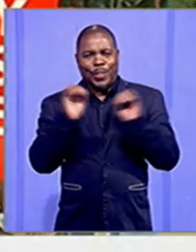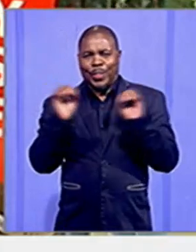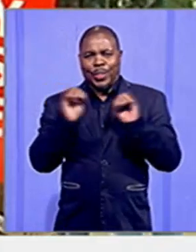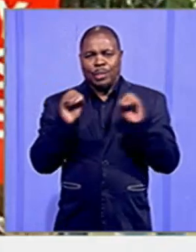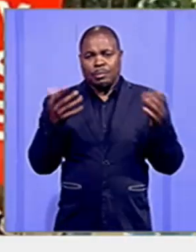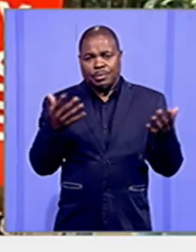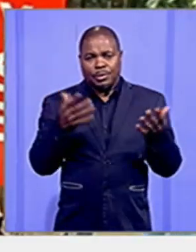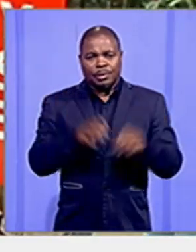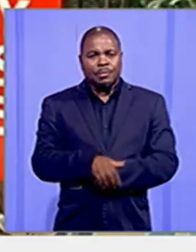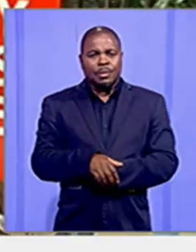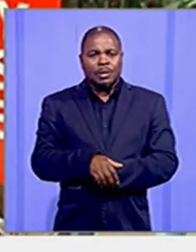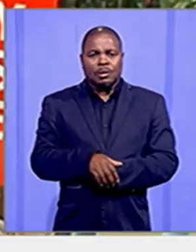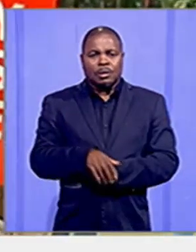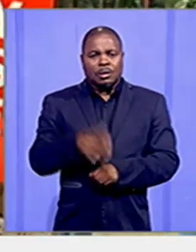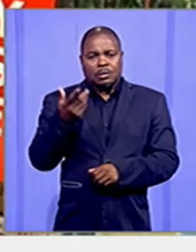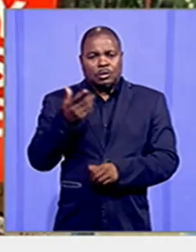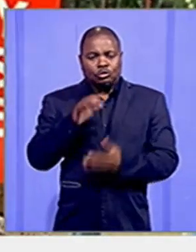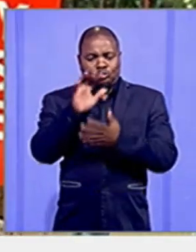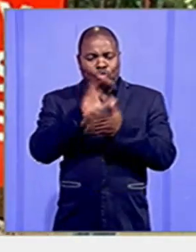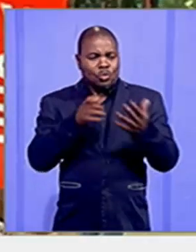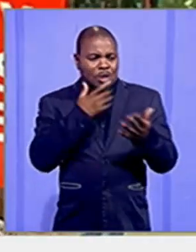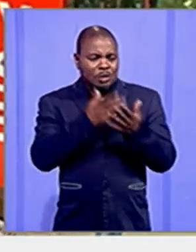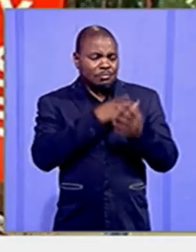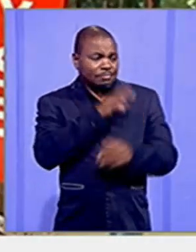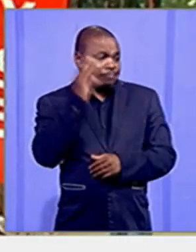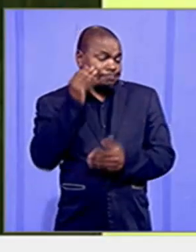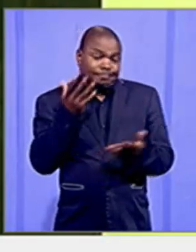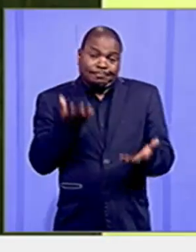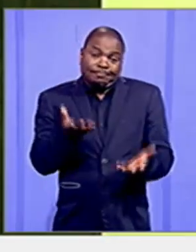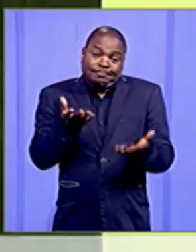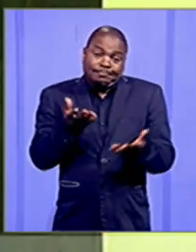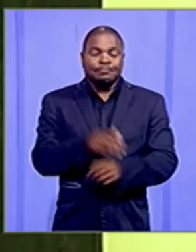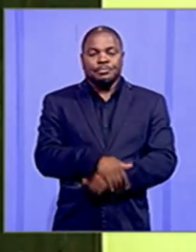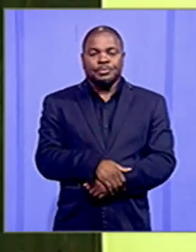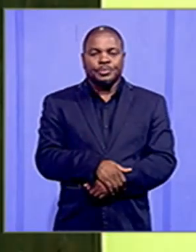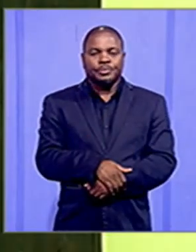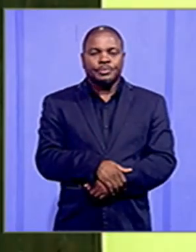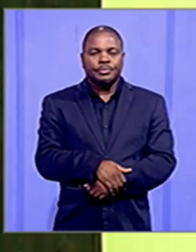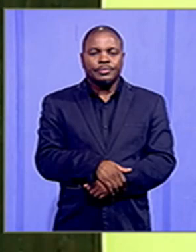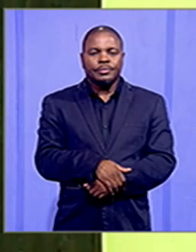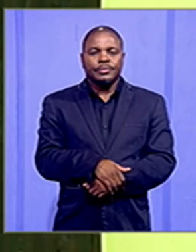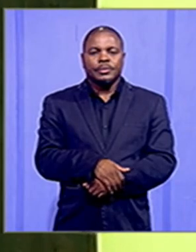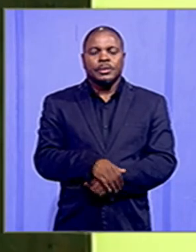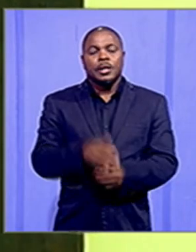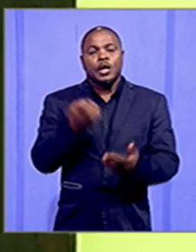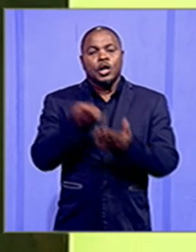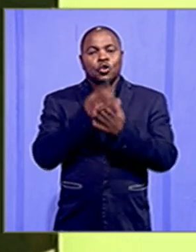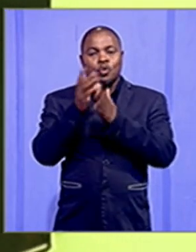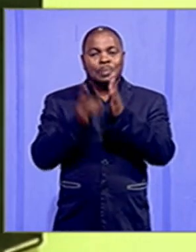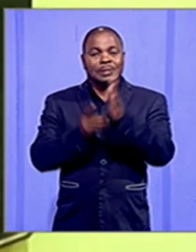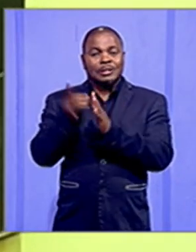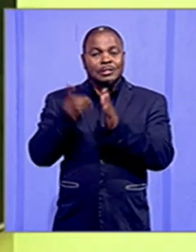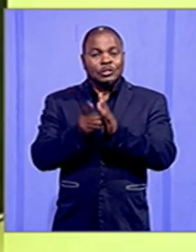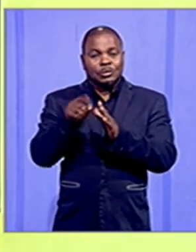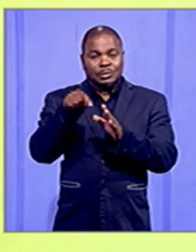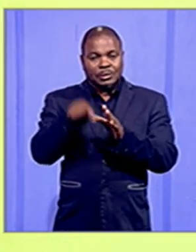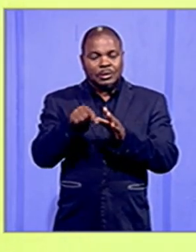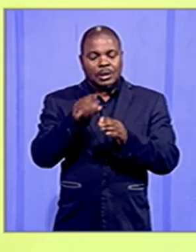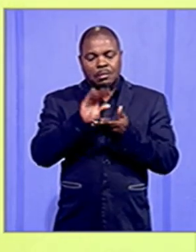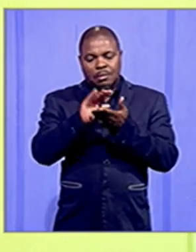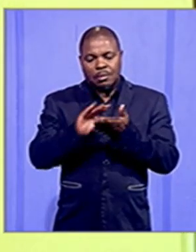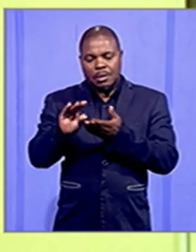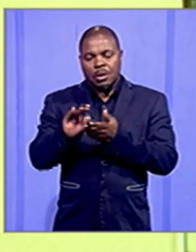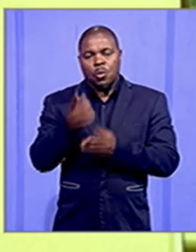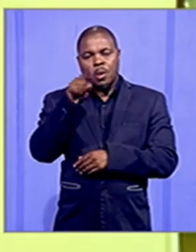is something that you can just kick away if you wanted to. Lefapha la tsweletso ya ikonomi selegae le abetswe bilione